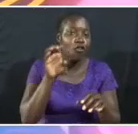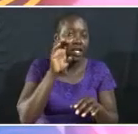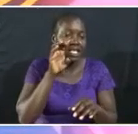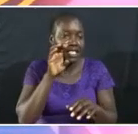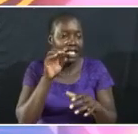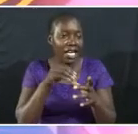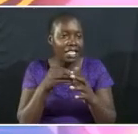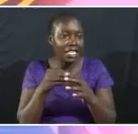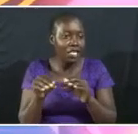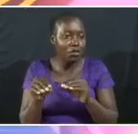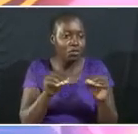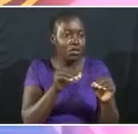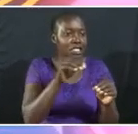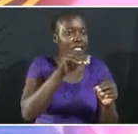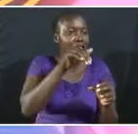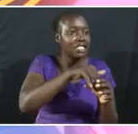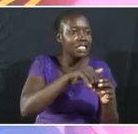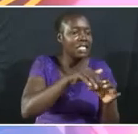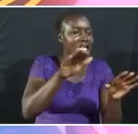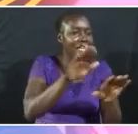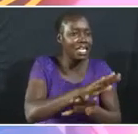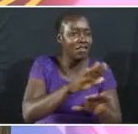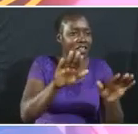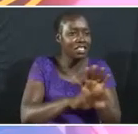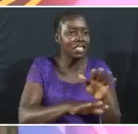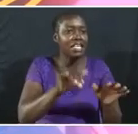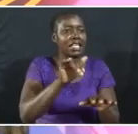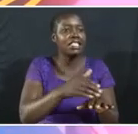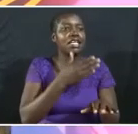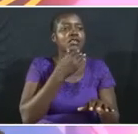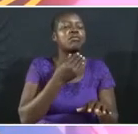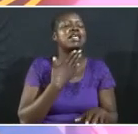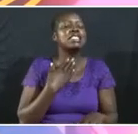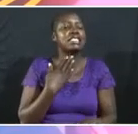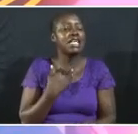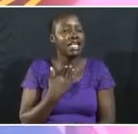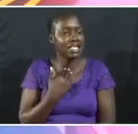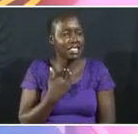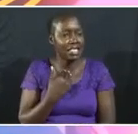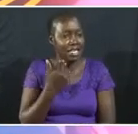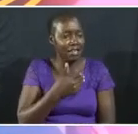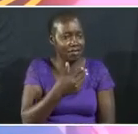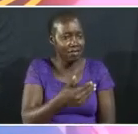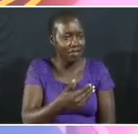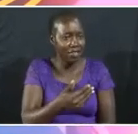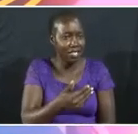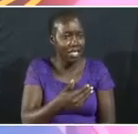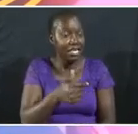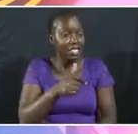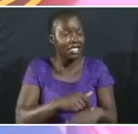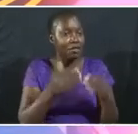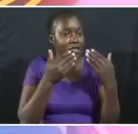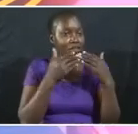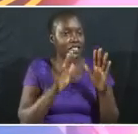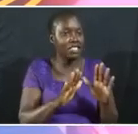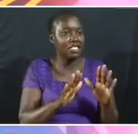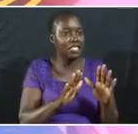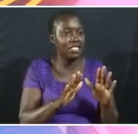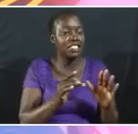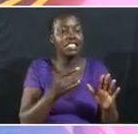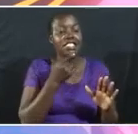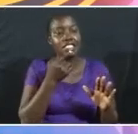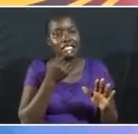and put in it everything that man ever desired. And when he was done, he